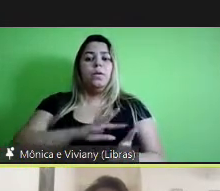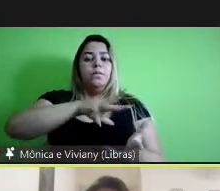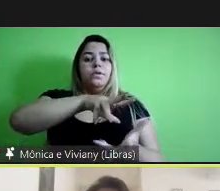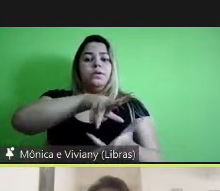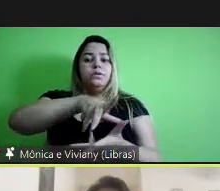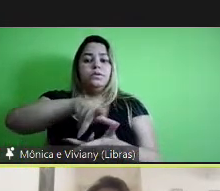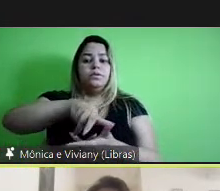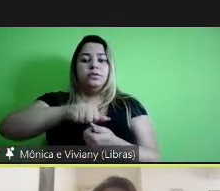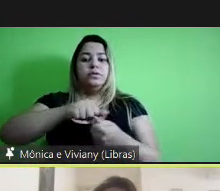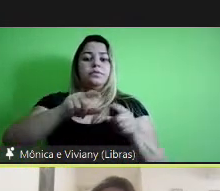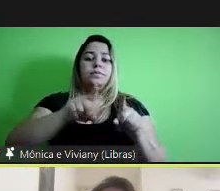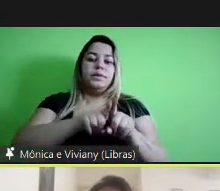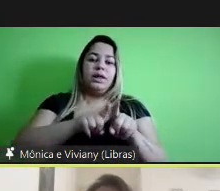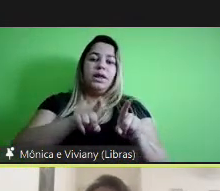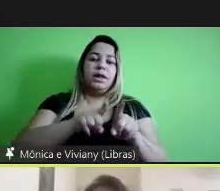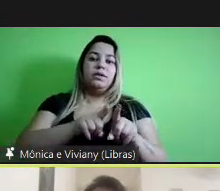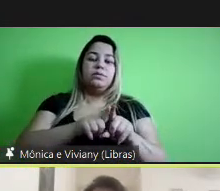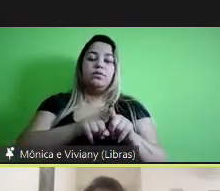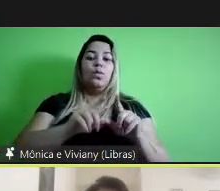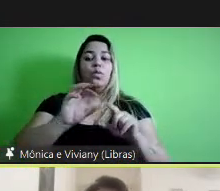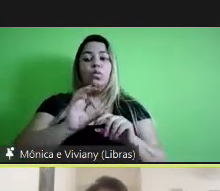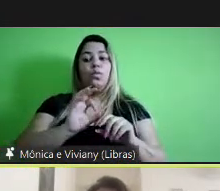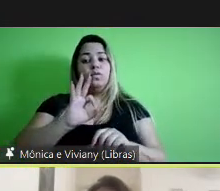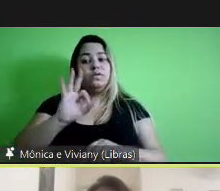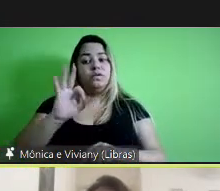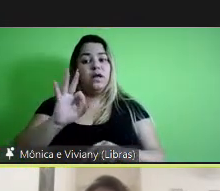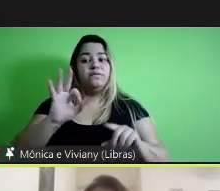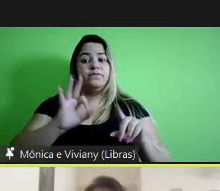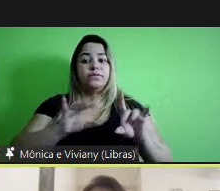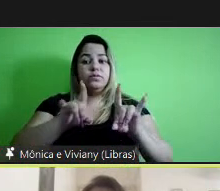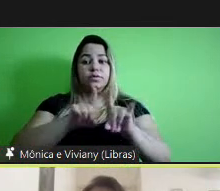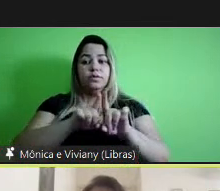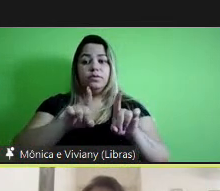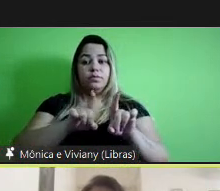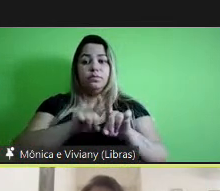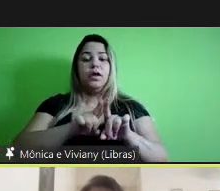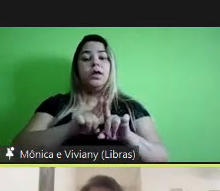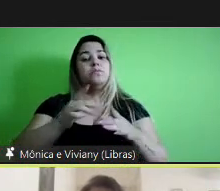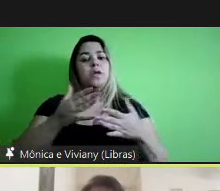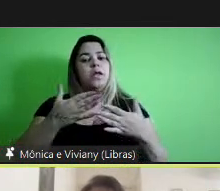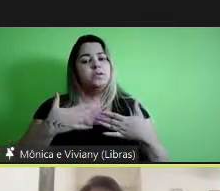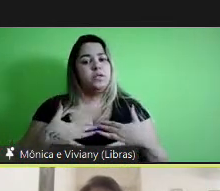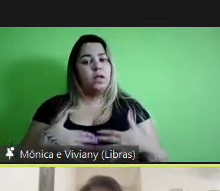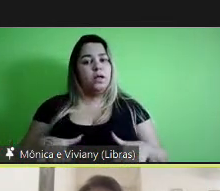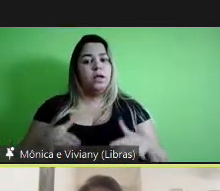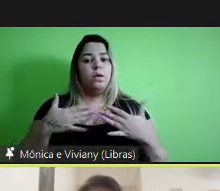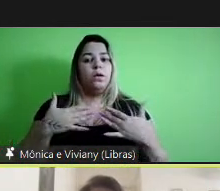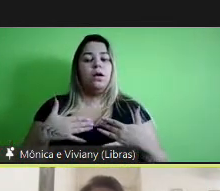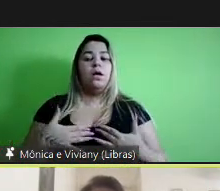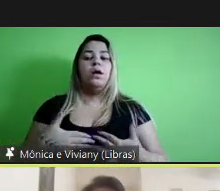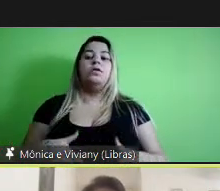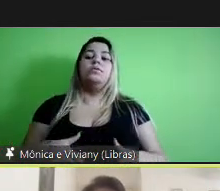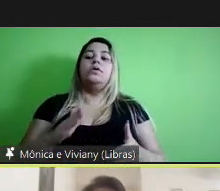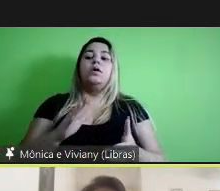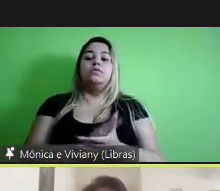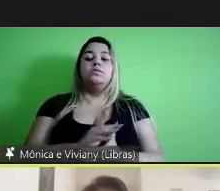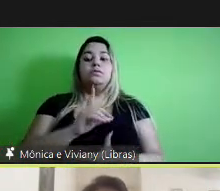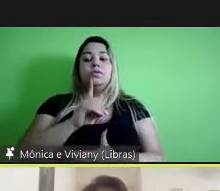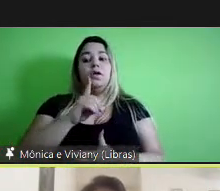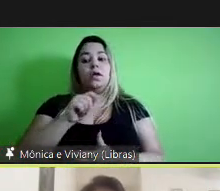it the best way for us to live and use these resources in our planets? You'll have more time later to look